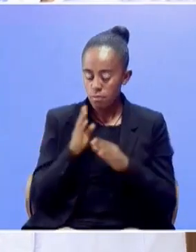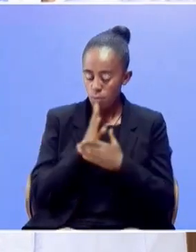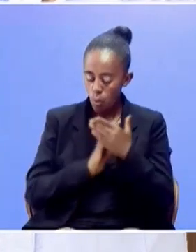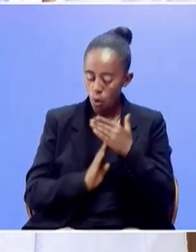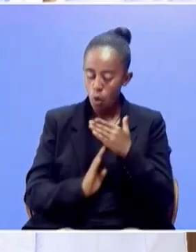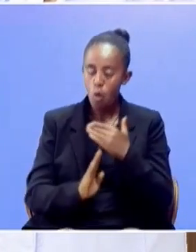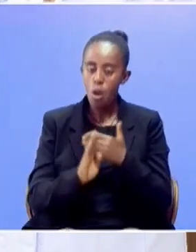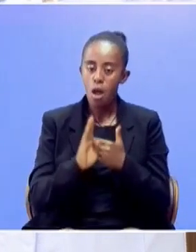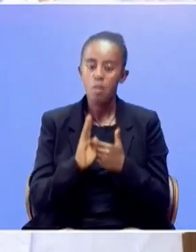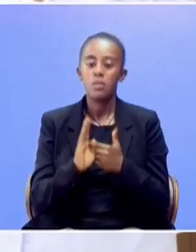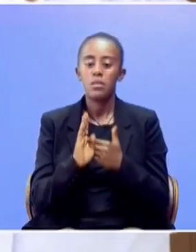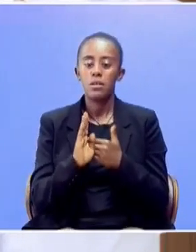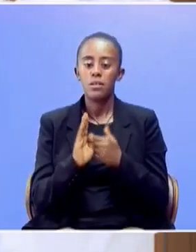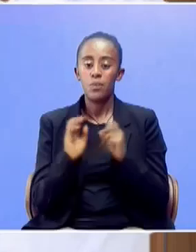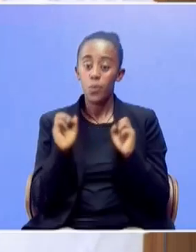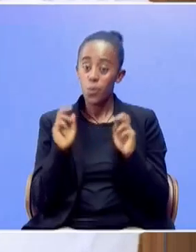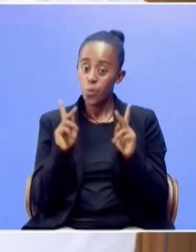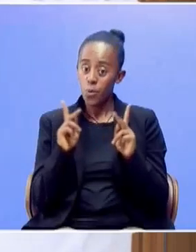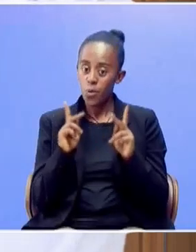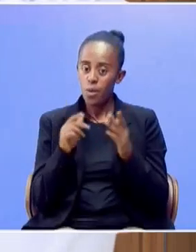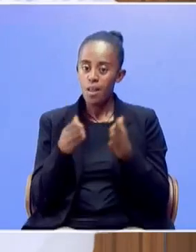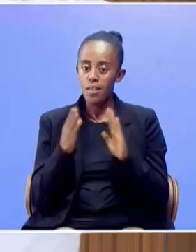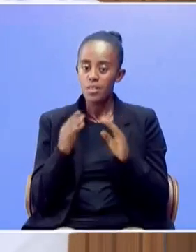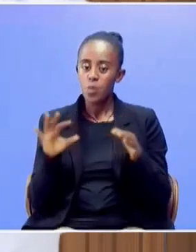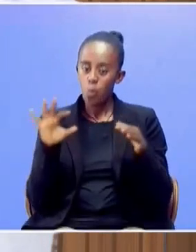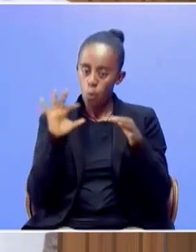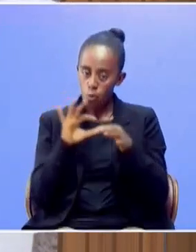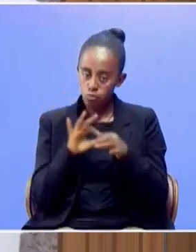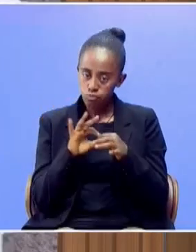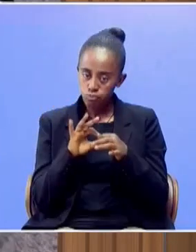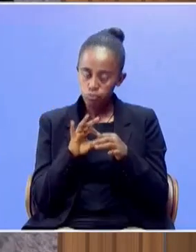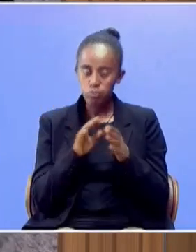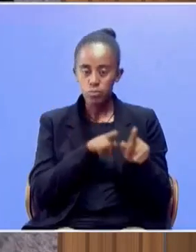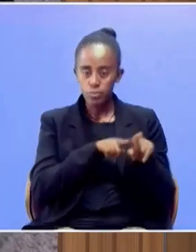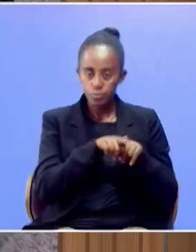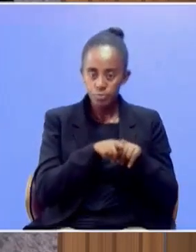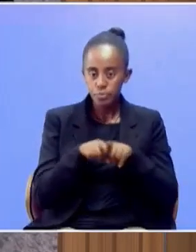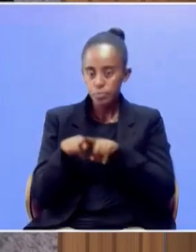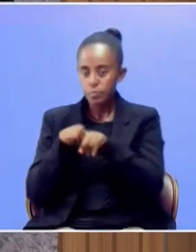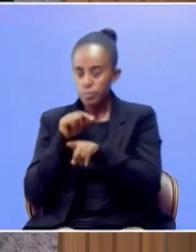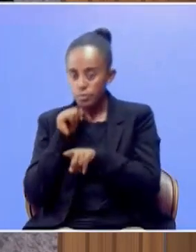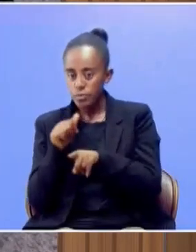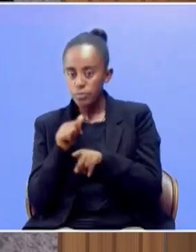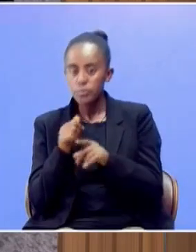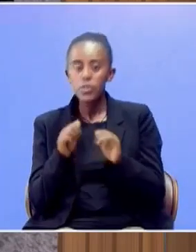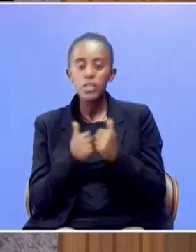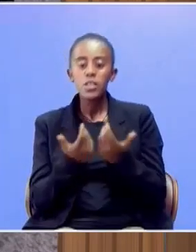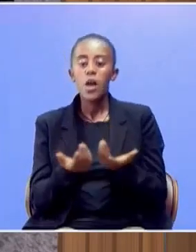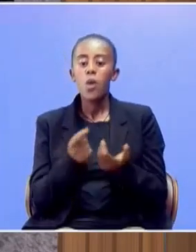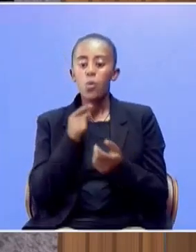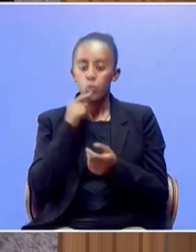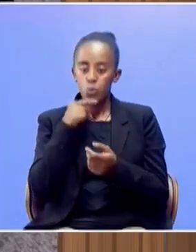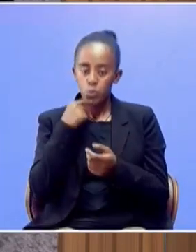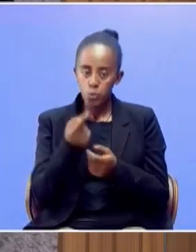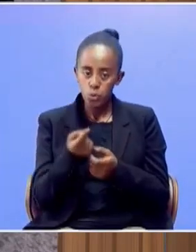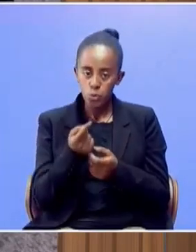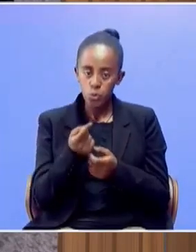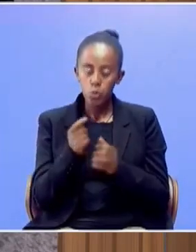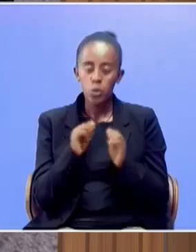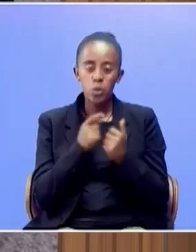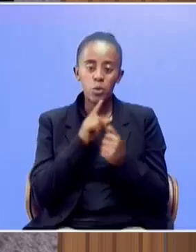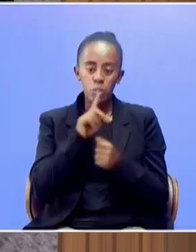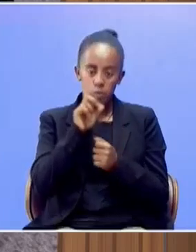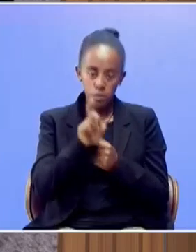Okay? Let us connect this agree and disagree with how to tell and how to